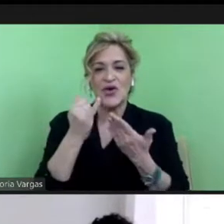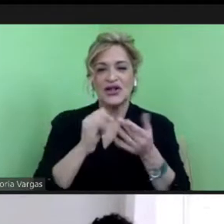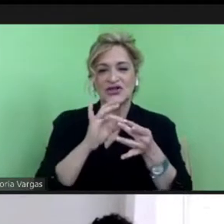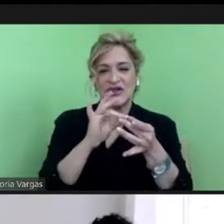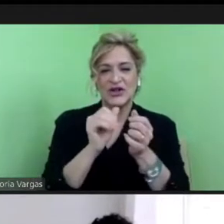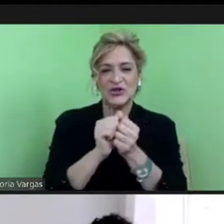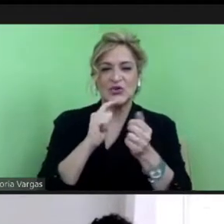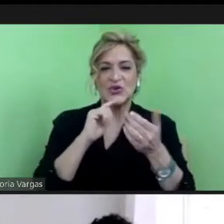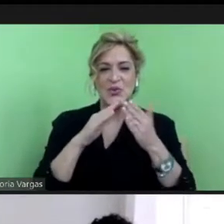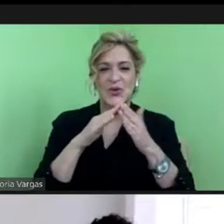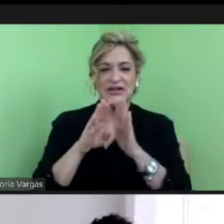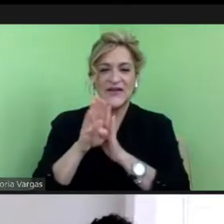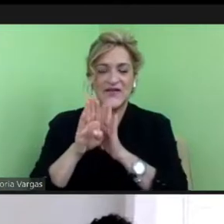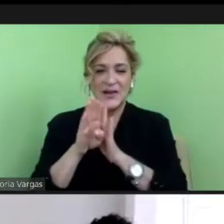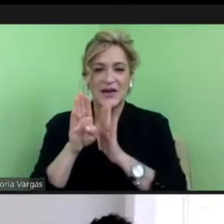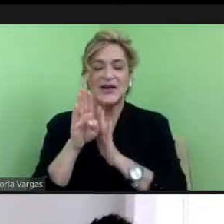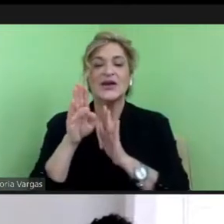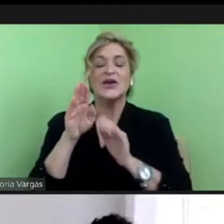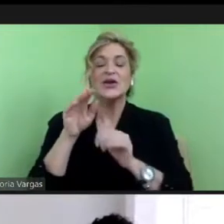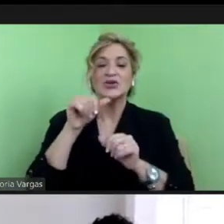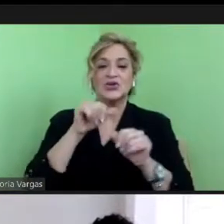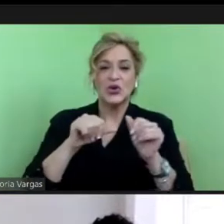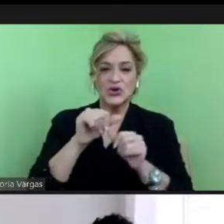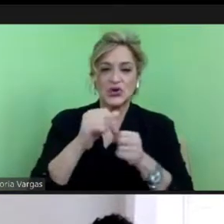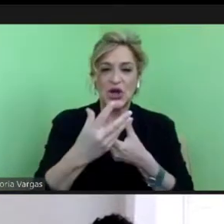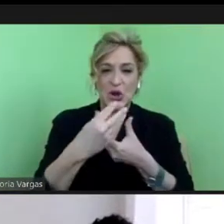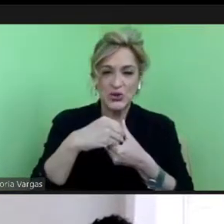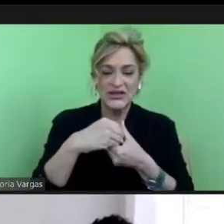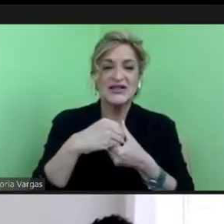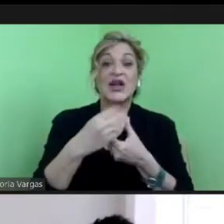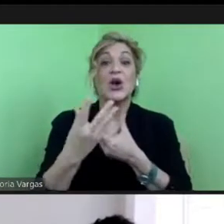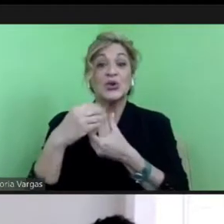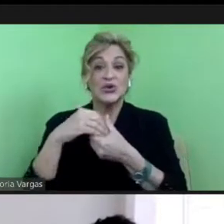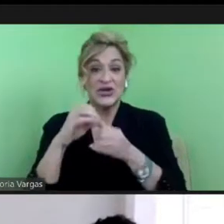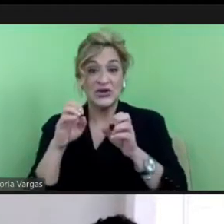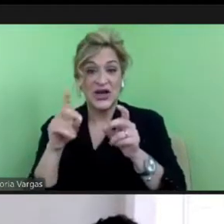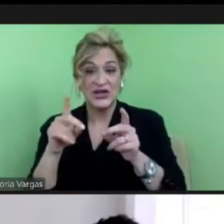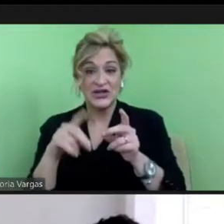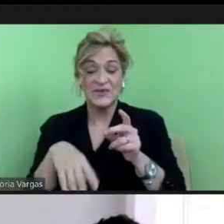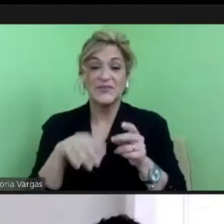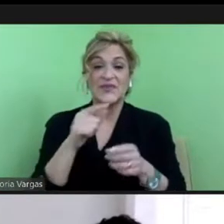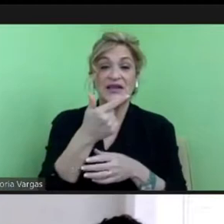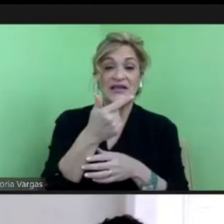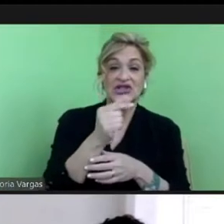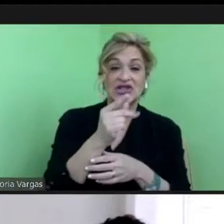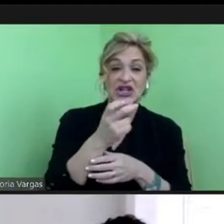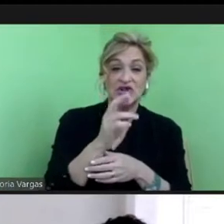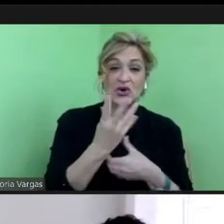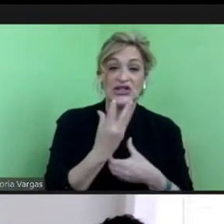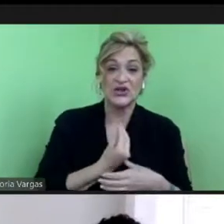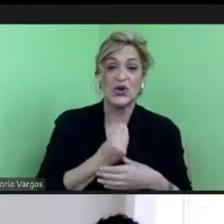community development, social inclusion, inclusive education, gender mainstreaming, and public health.